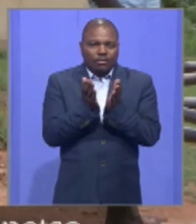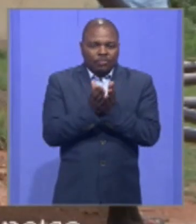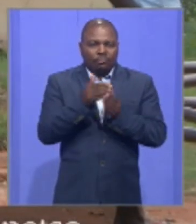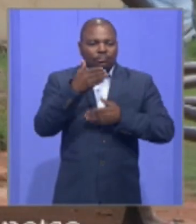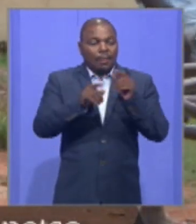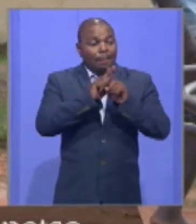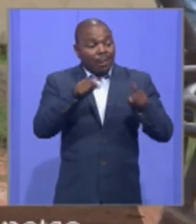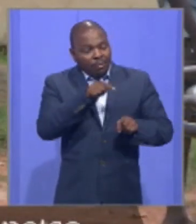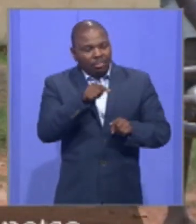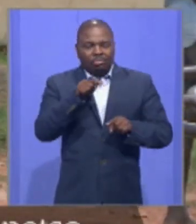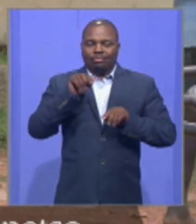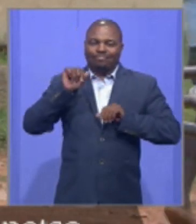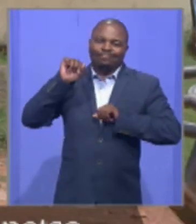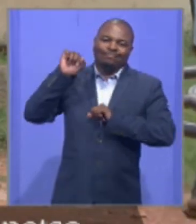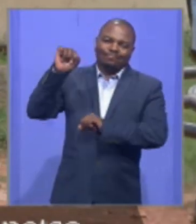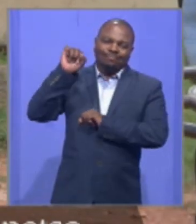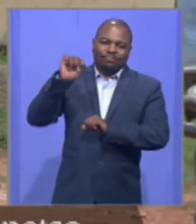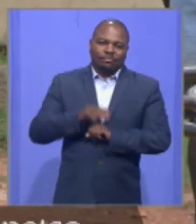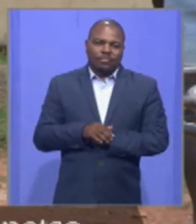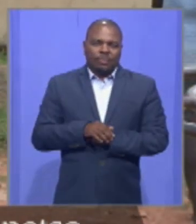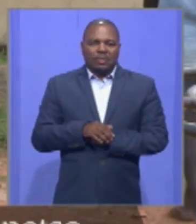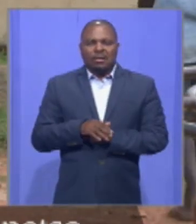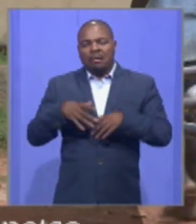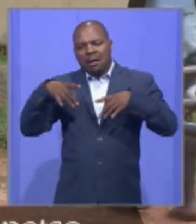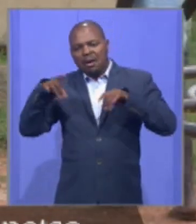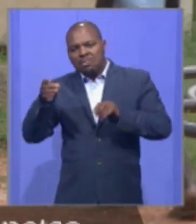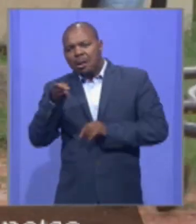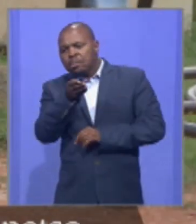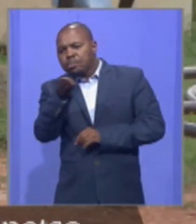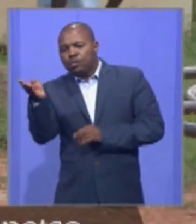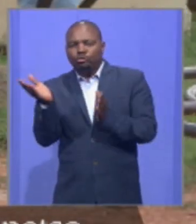la ditshupetso. Go begwa fa diphologolo di fula ka fa gare